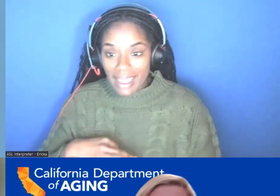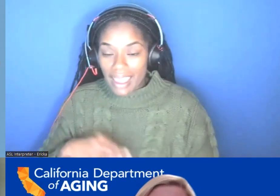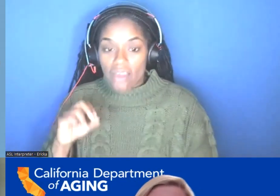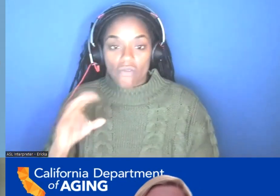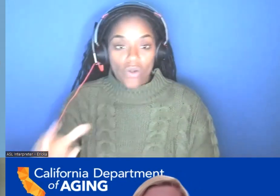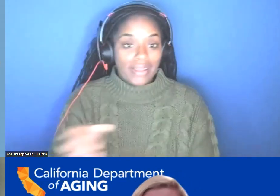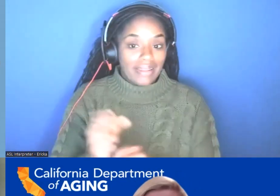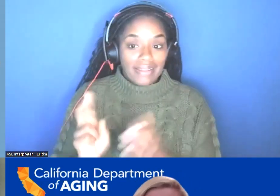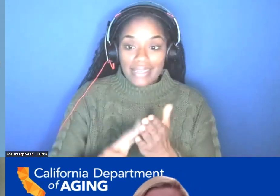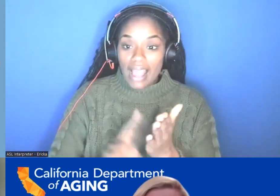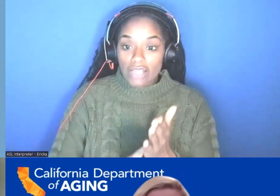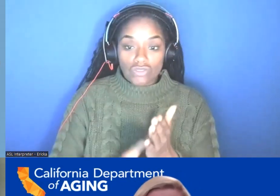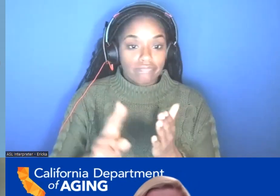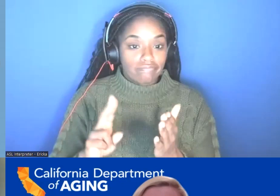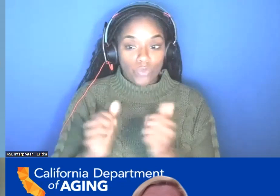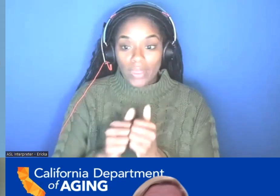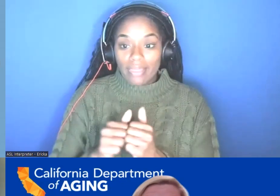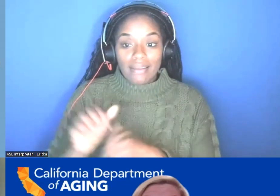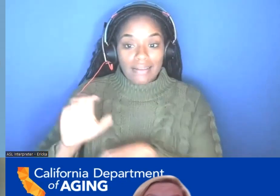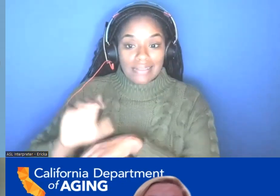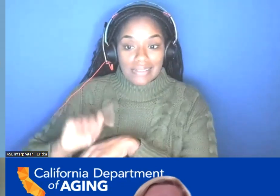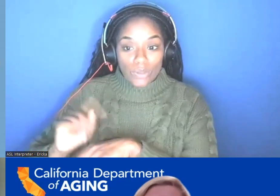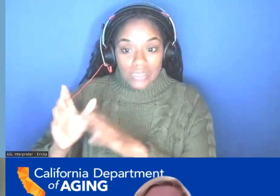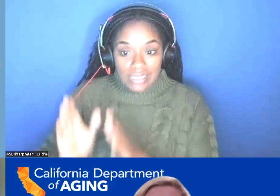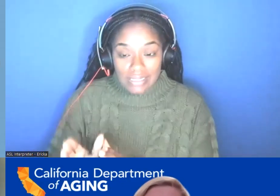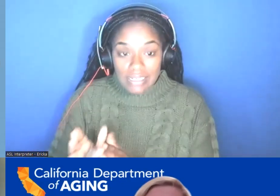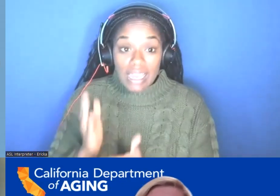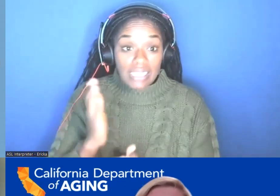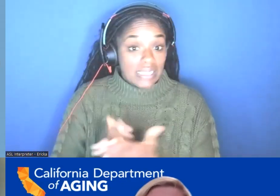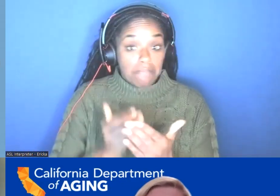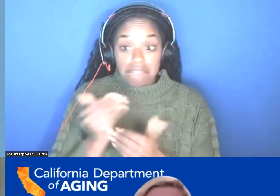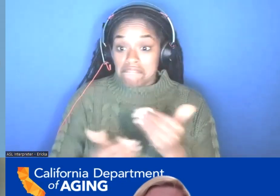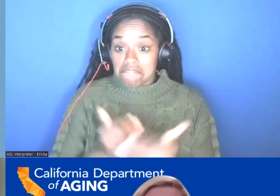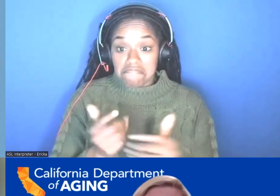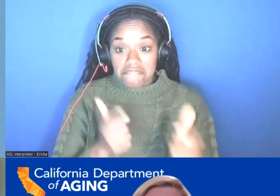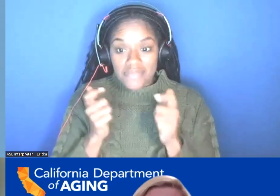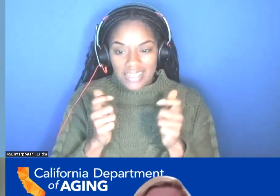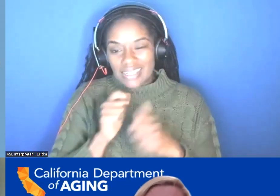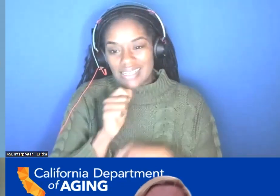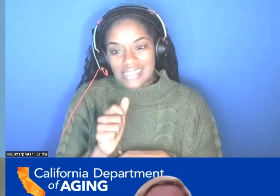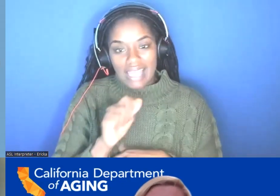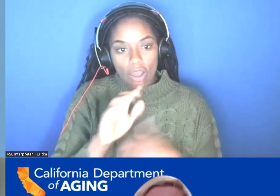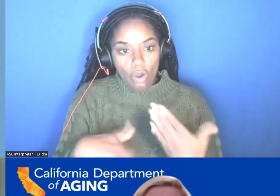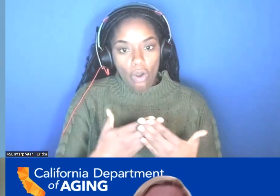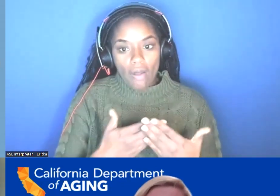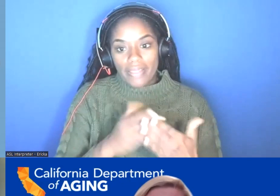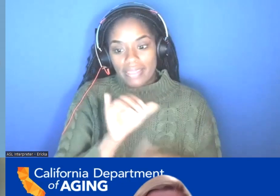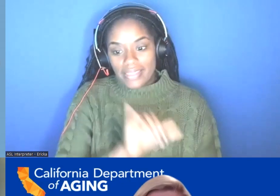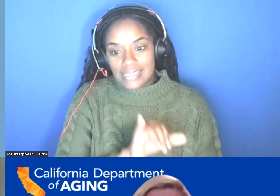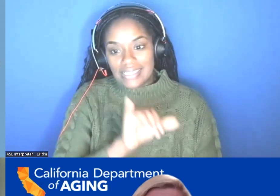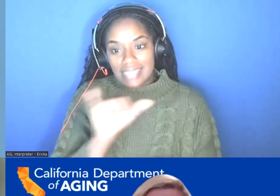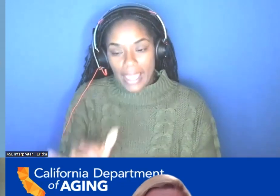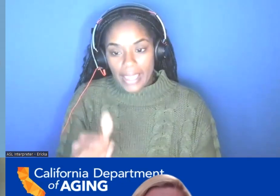with consultants, and some move quickly. So they're not all at the same, in terms of plotting on